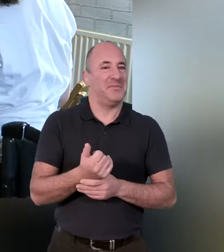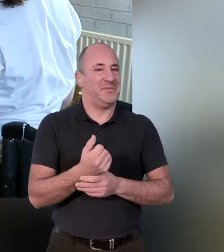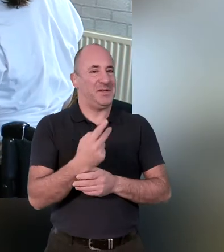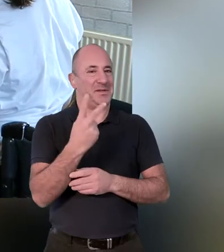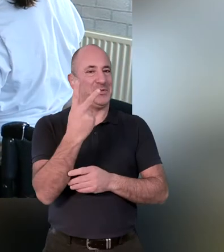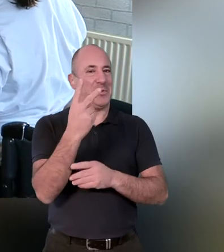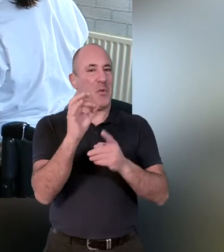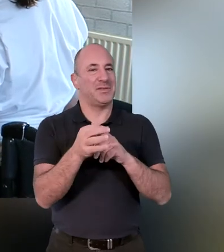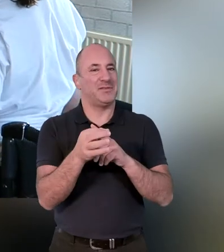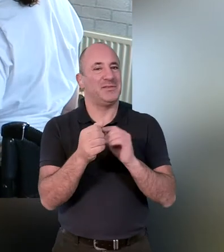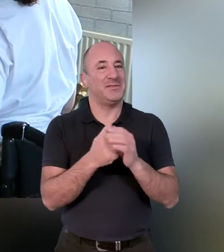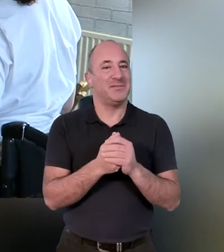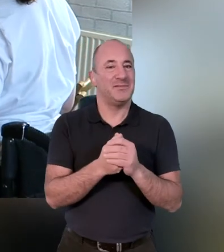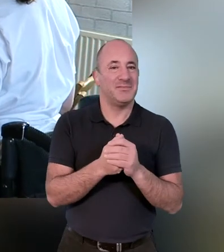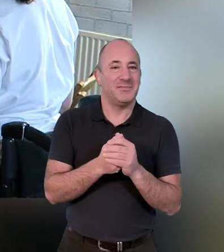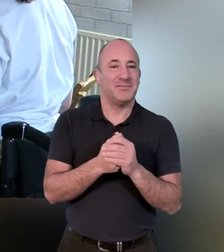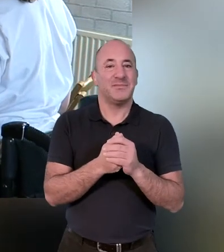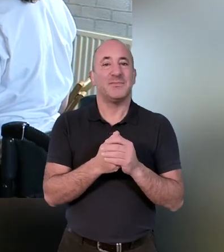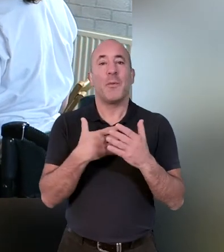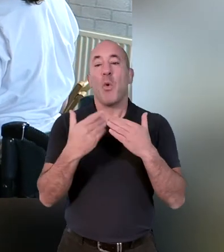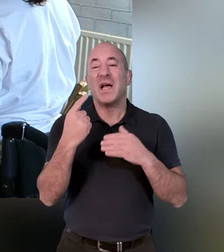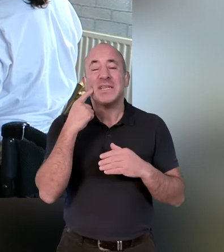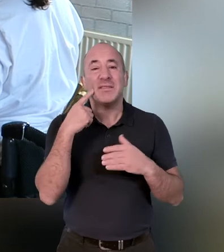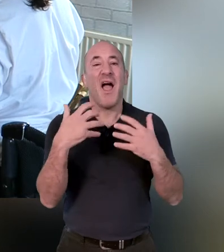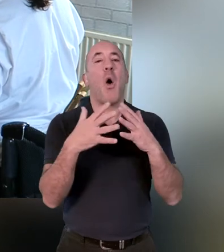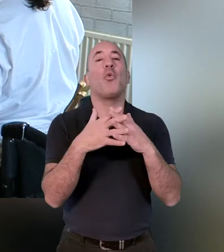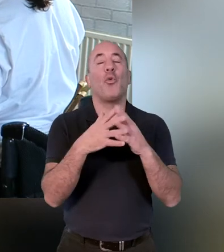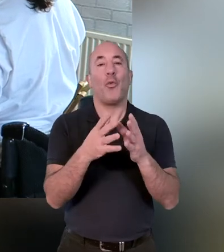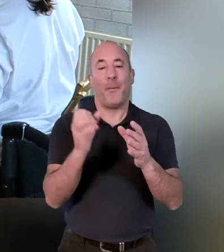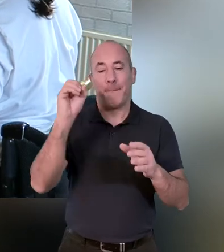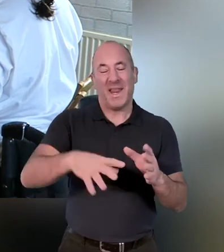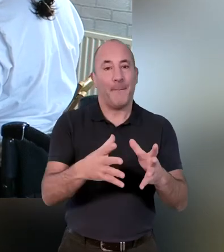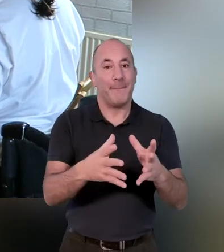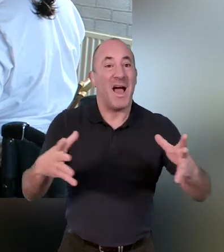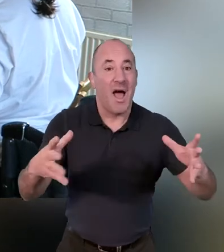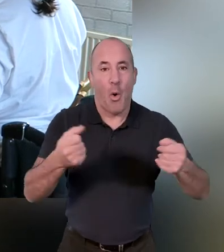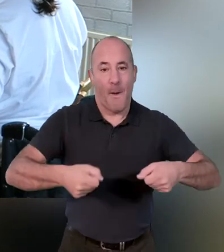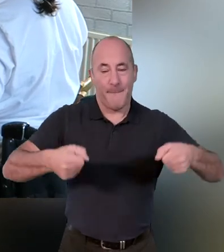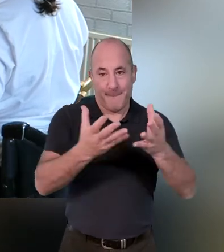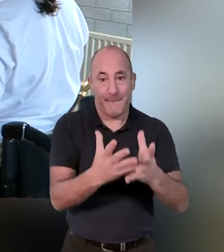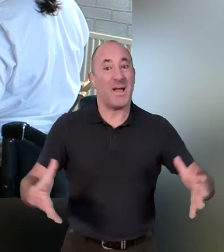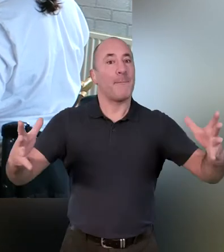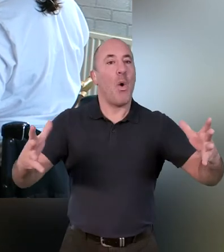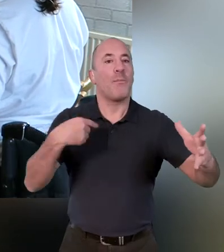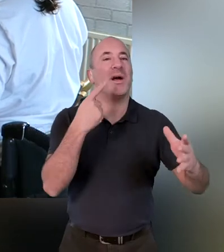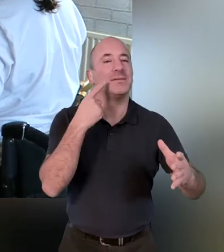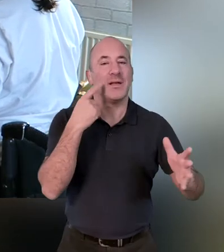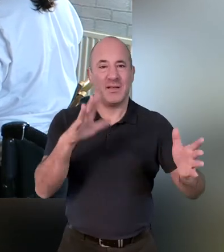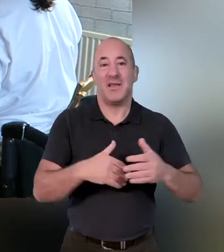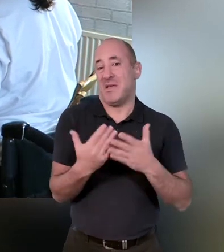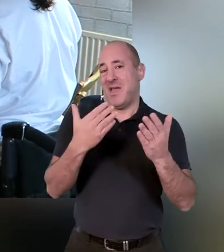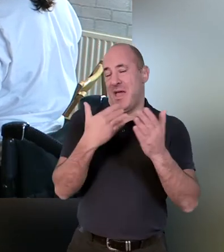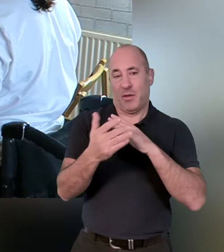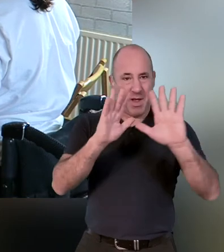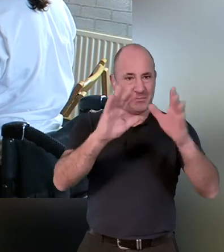Okay, so she's got 2 points, and we can make this easier by having a bigger bin or a